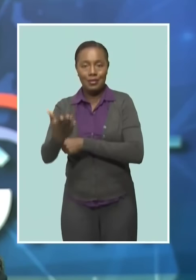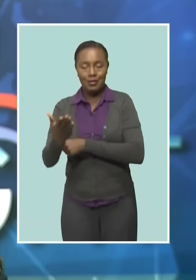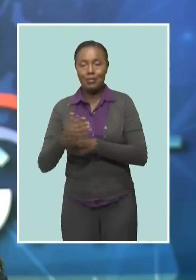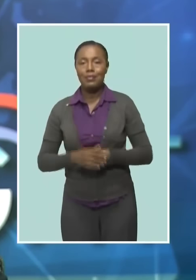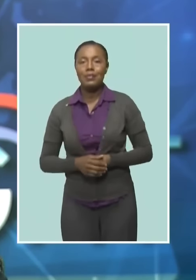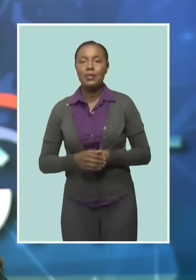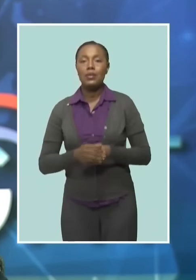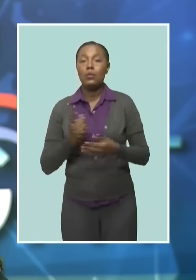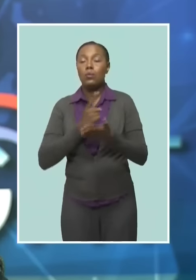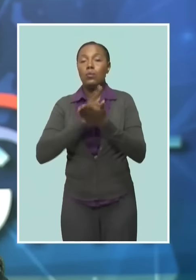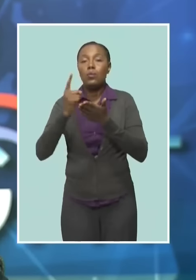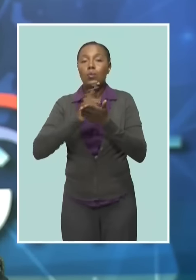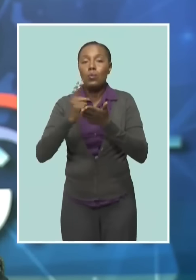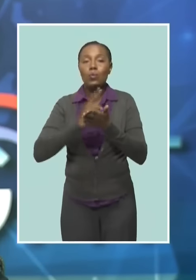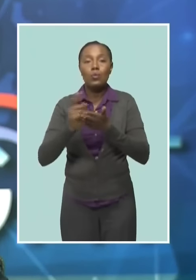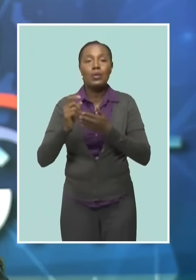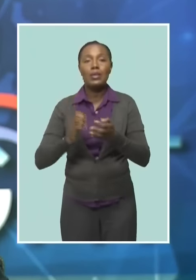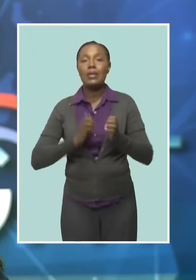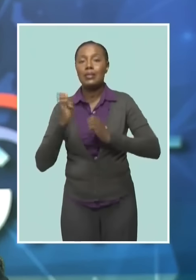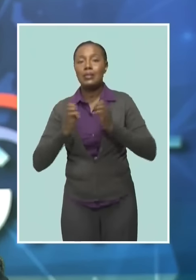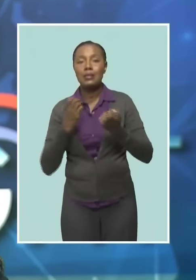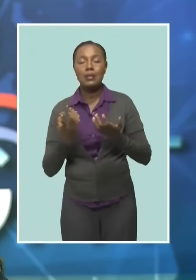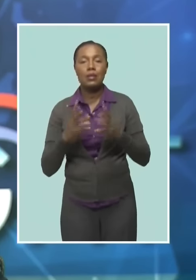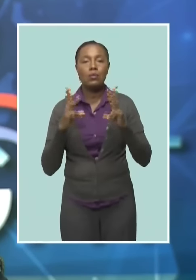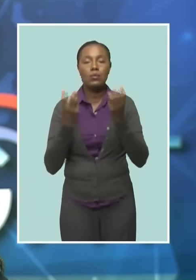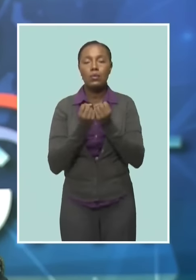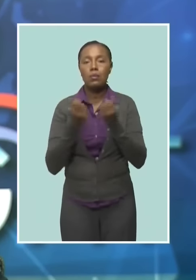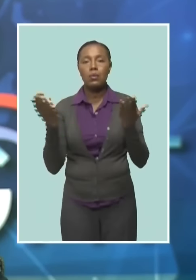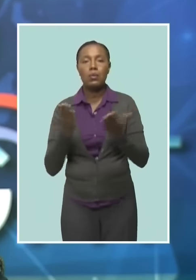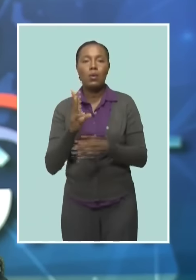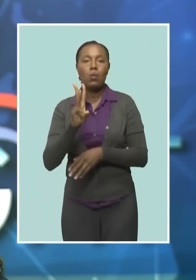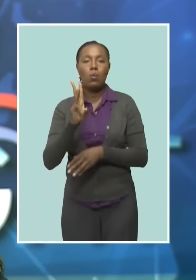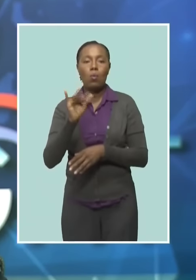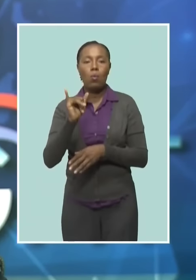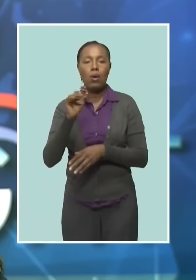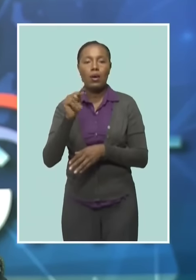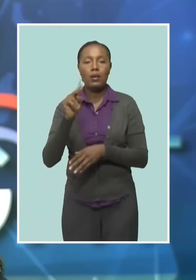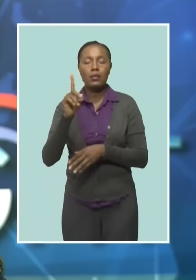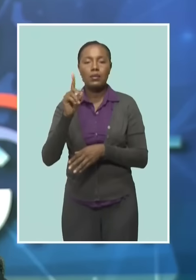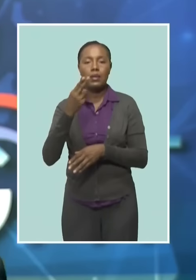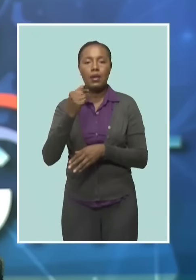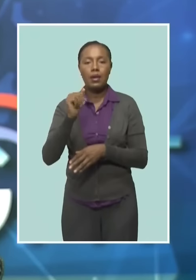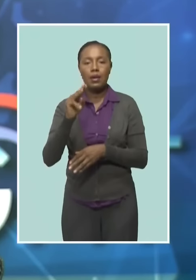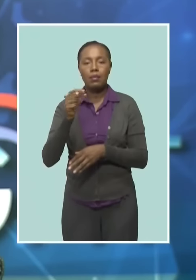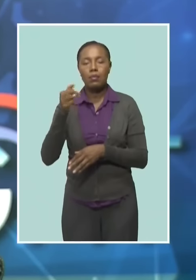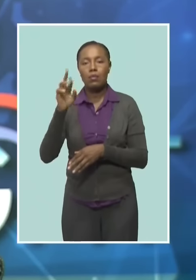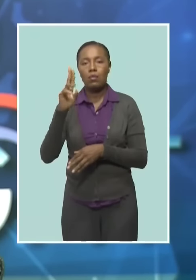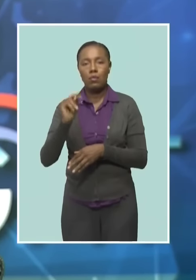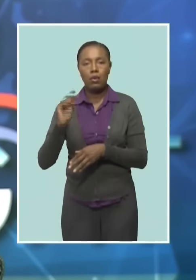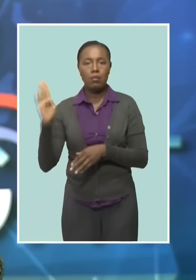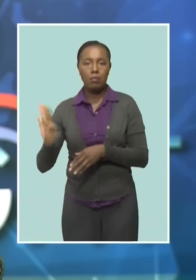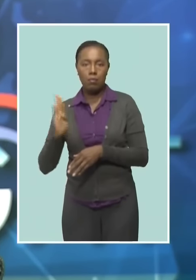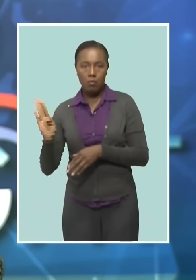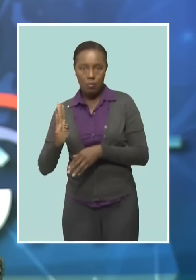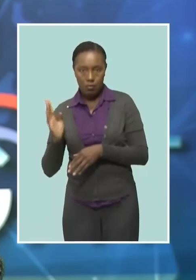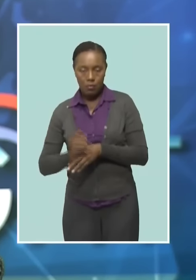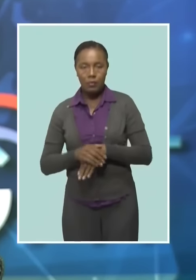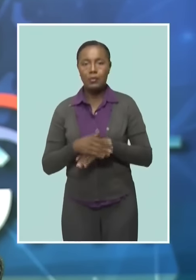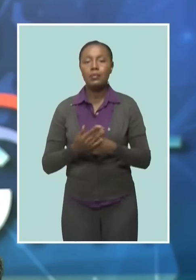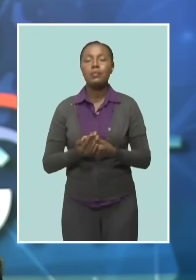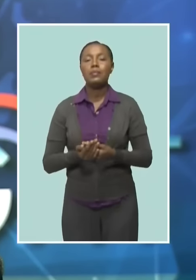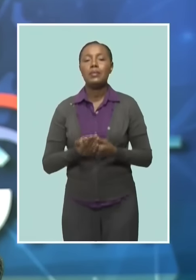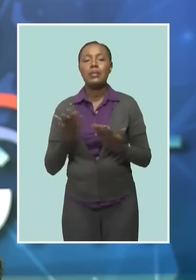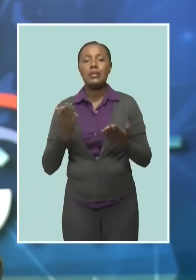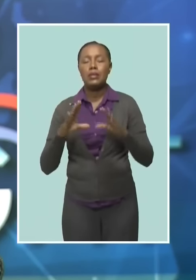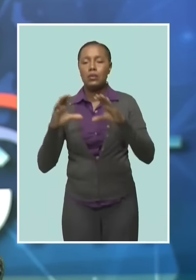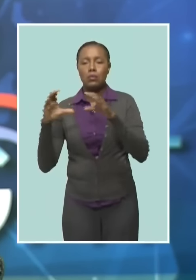The week-long exercise will be convened at the Wyndham Grand Barbados Sam Lords Castle Resort. Officials of the organizing team sat